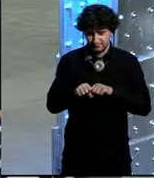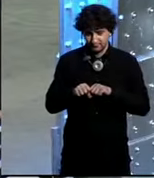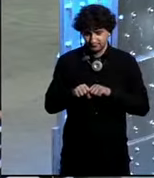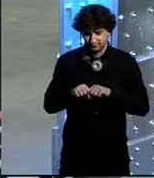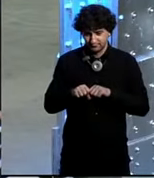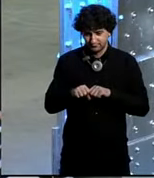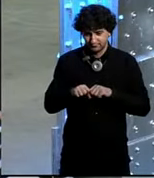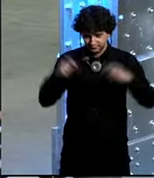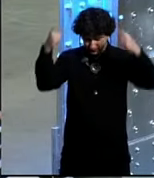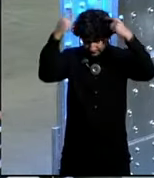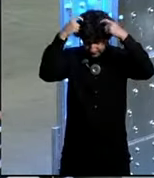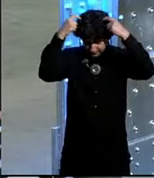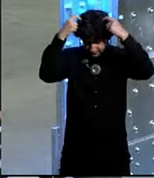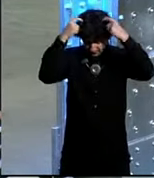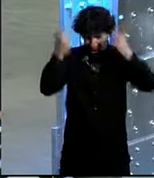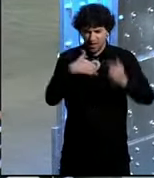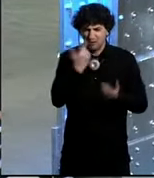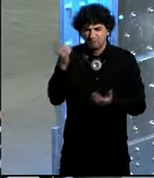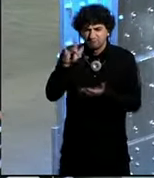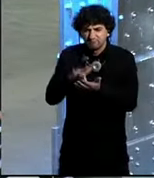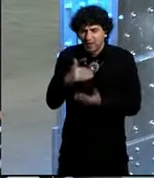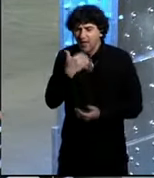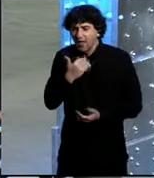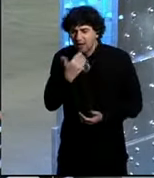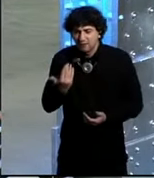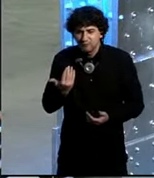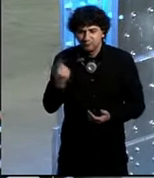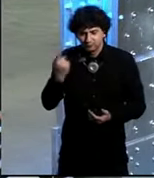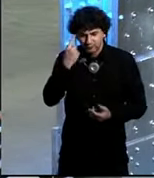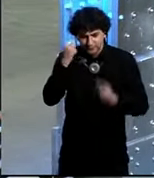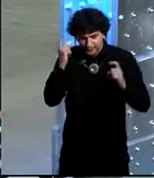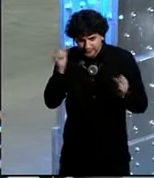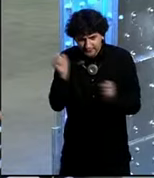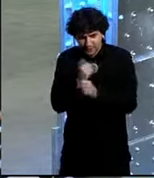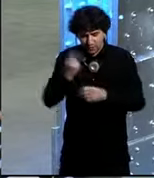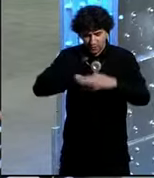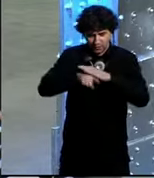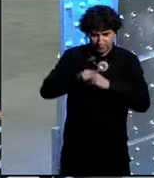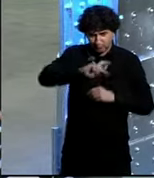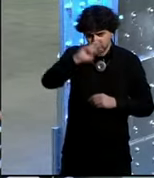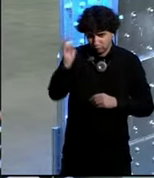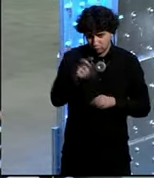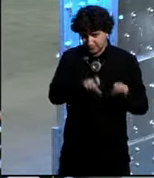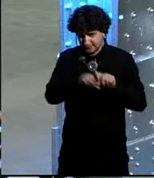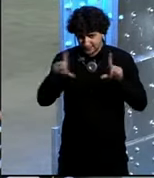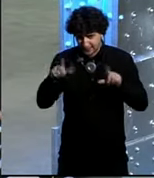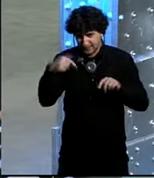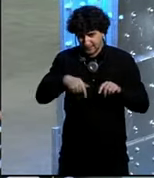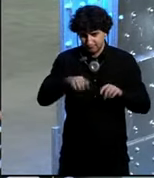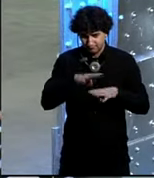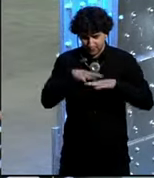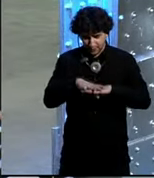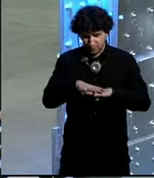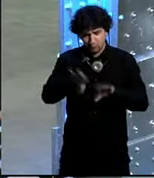it was bought by Disney recently. I mean, something's going on there. I mean, I manage a